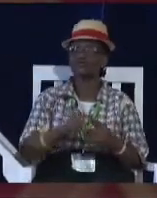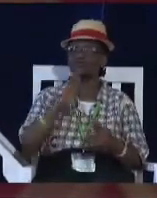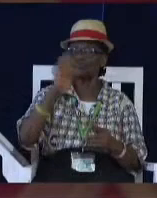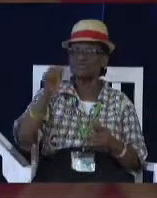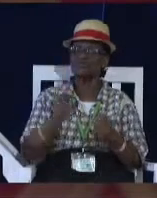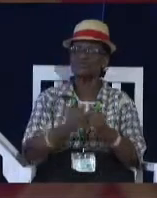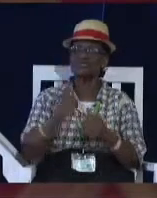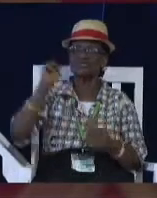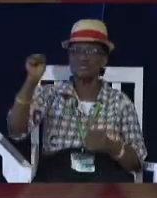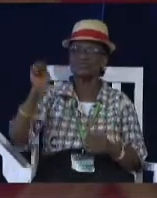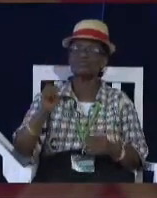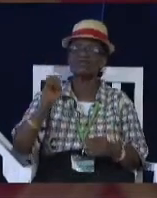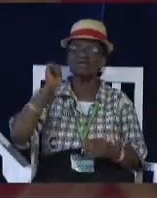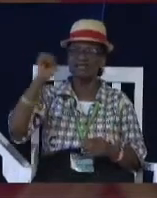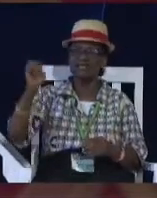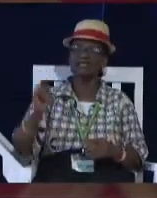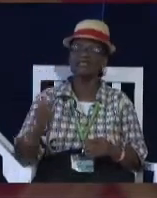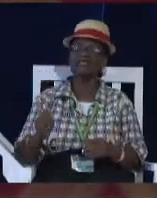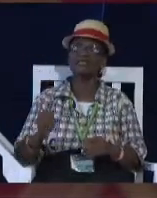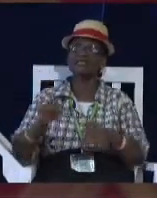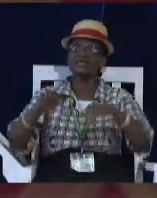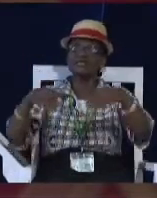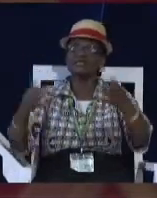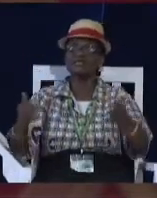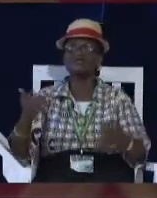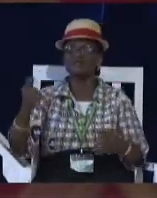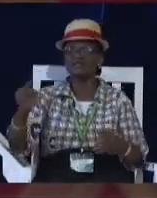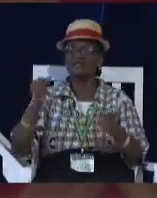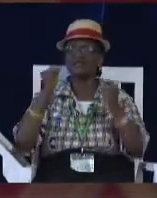he delegated the power to heal to them.